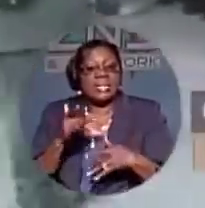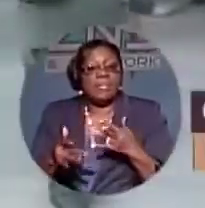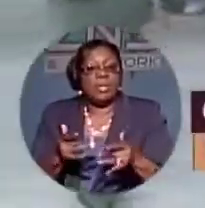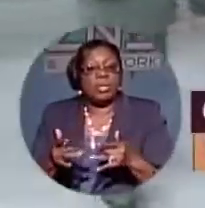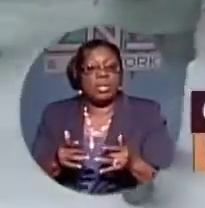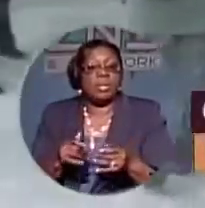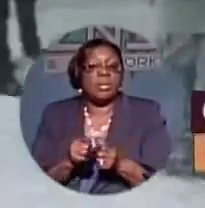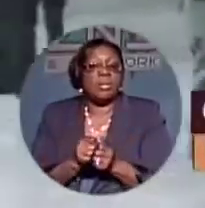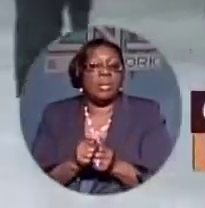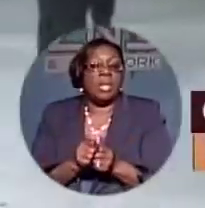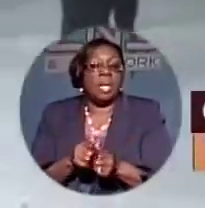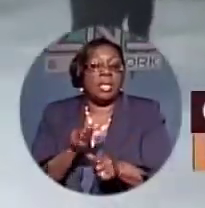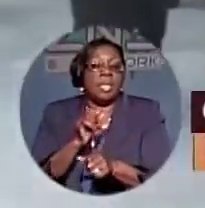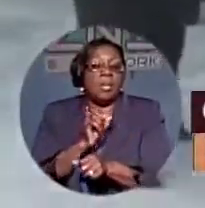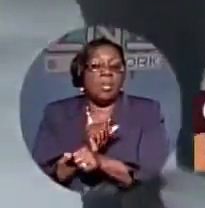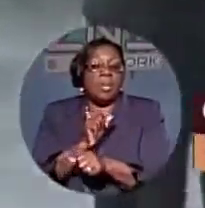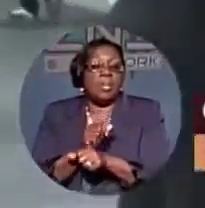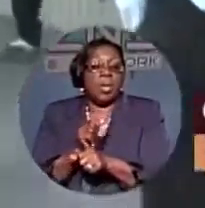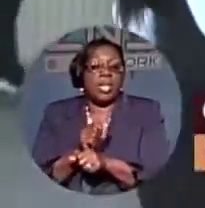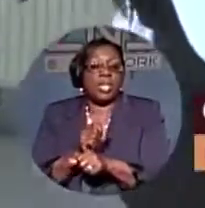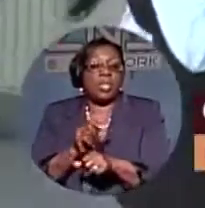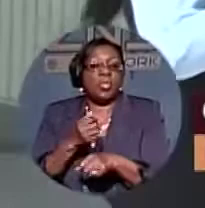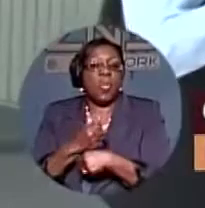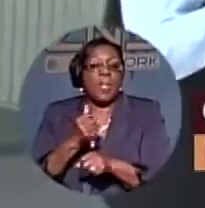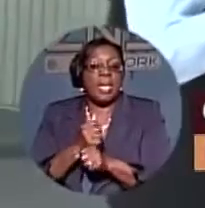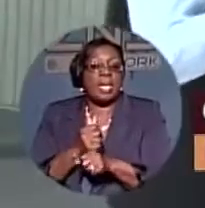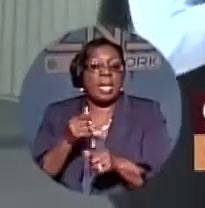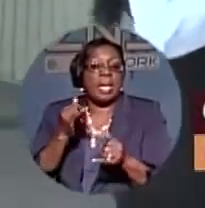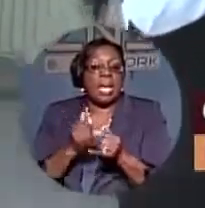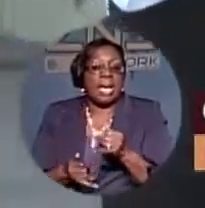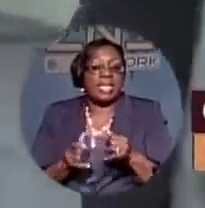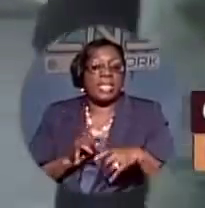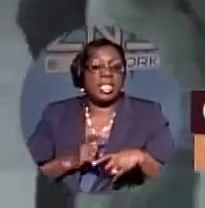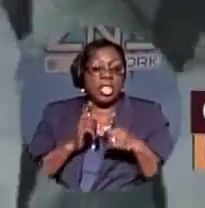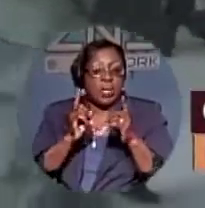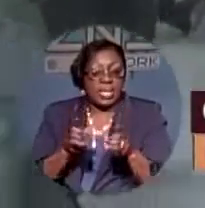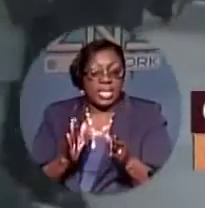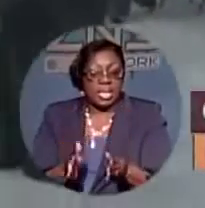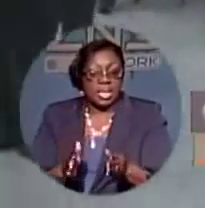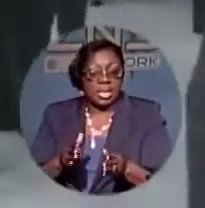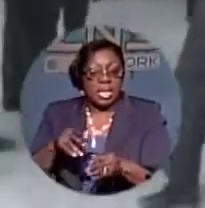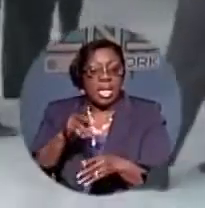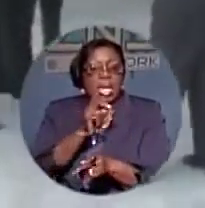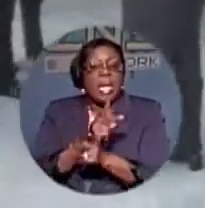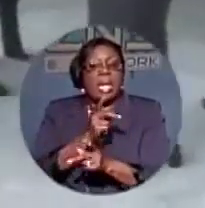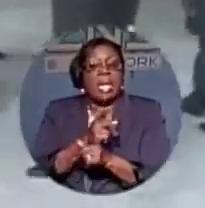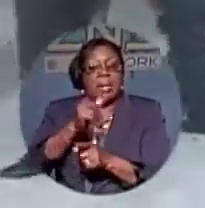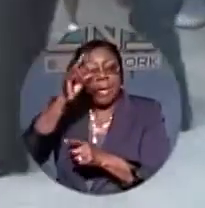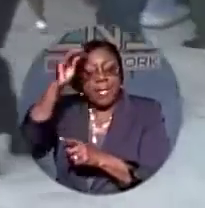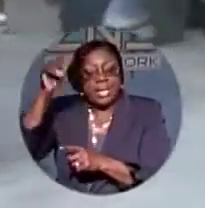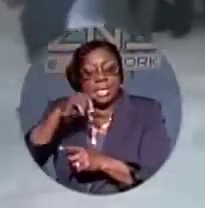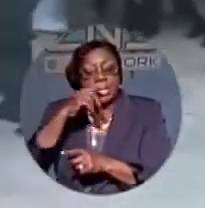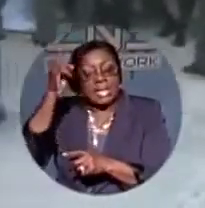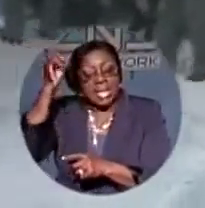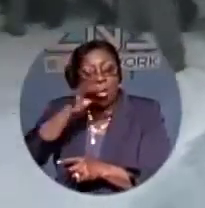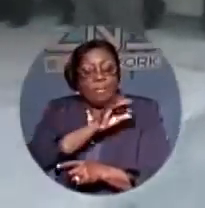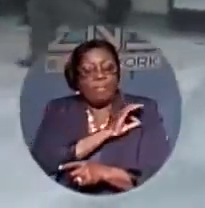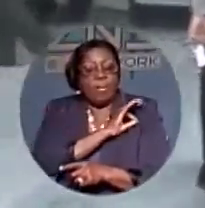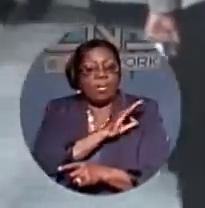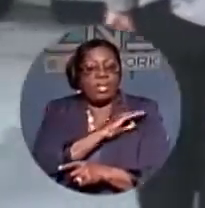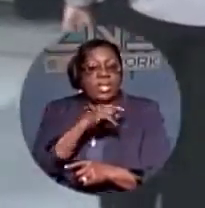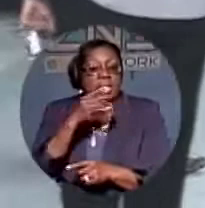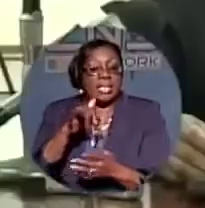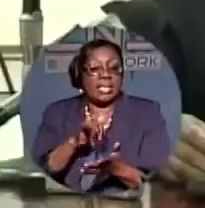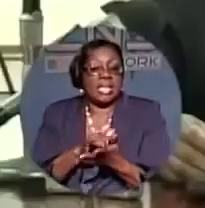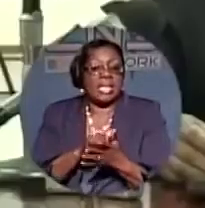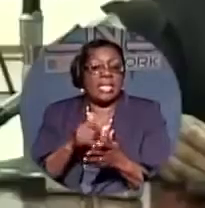Union and their employers to make a final determination. Labor Minister Dion Folks says his decision to refer these disputes is based on what he feels